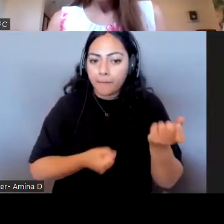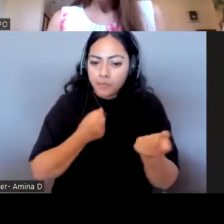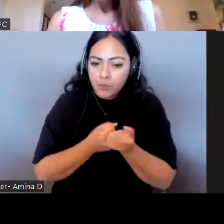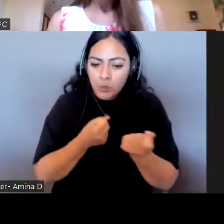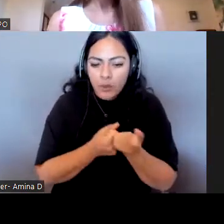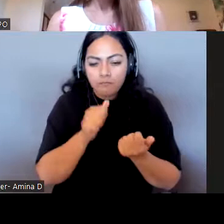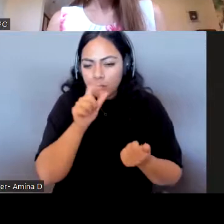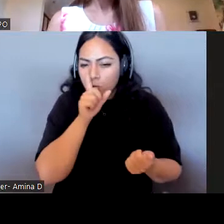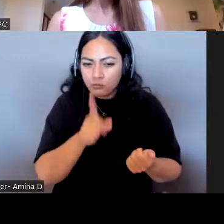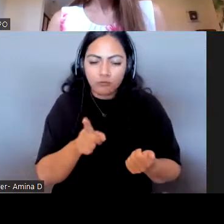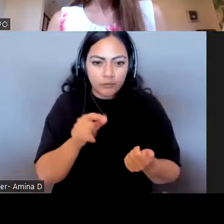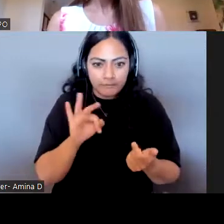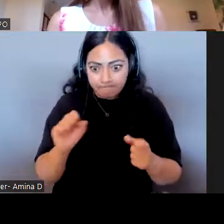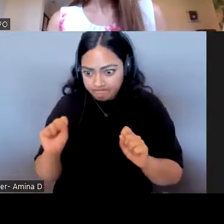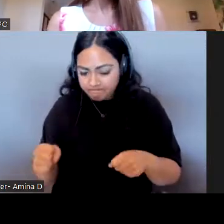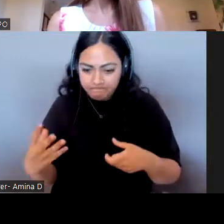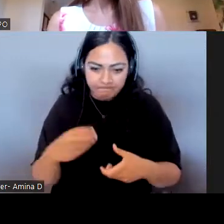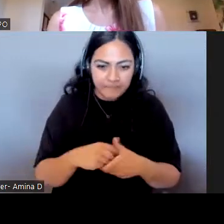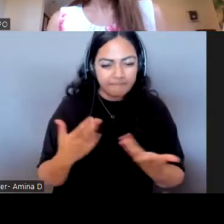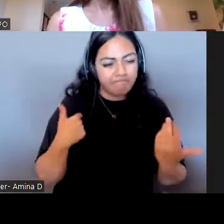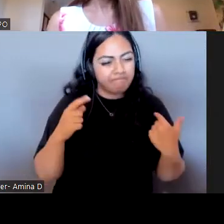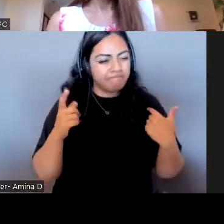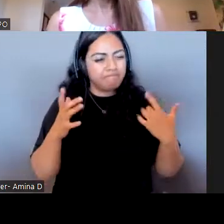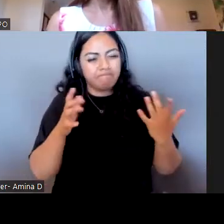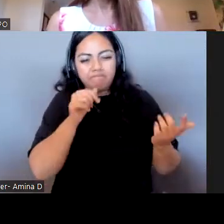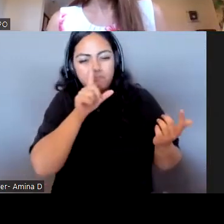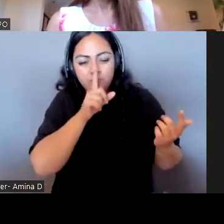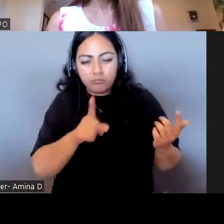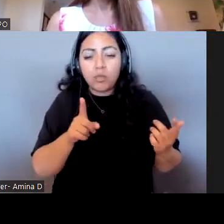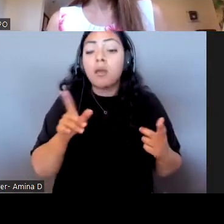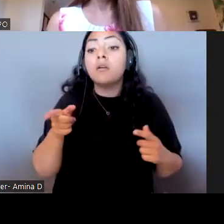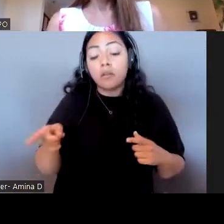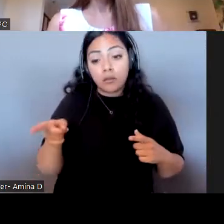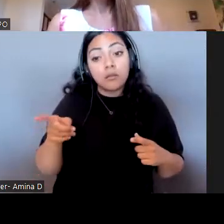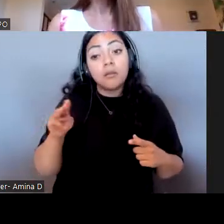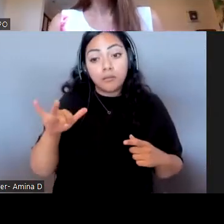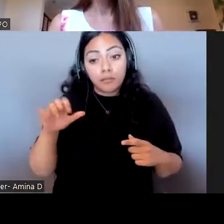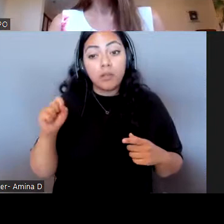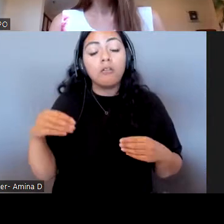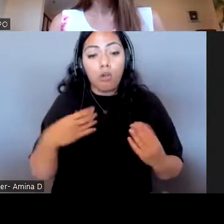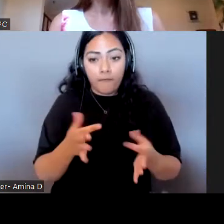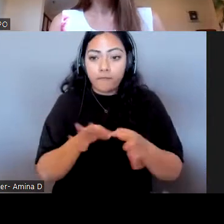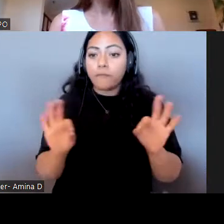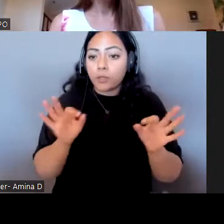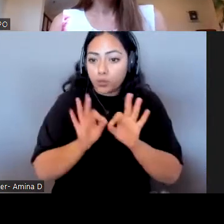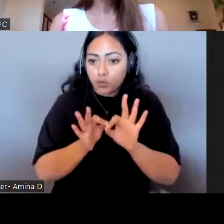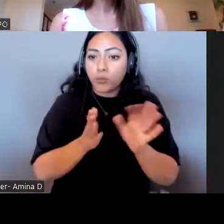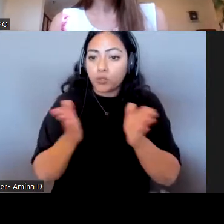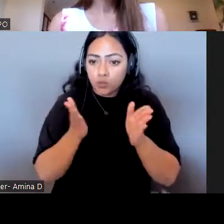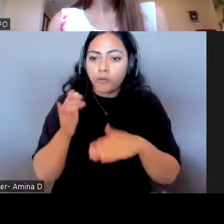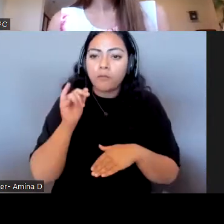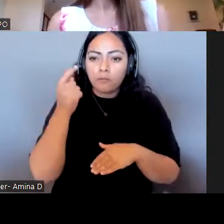But I'm not 100% certain on that, but they should offer free interpretation services for any